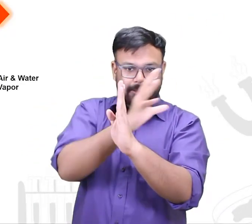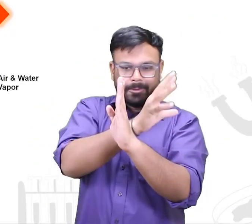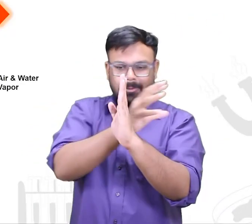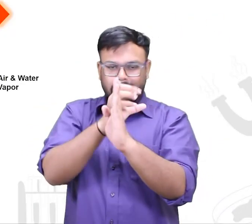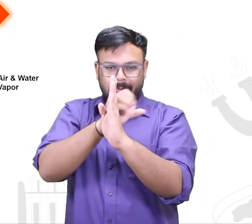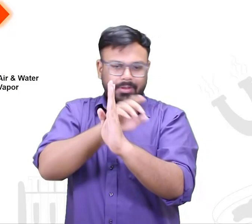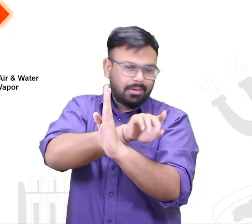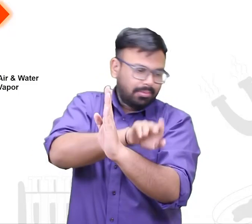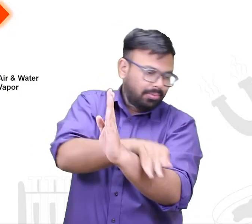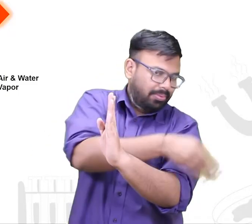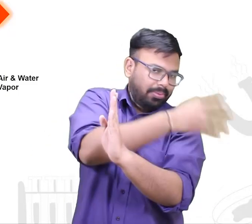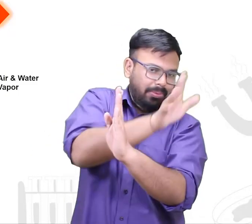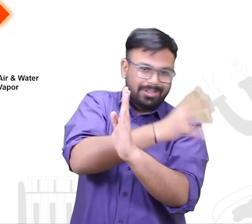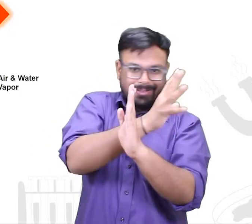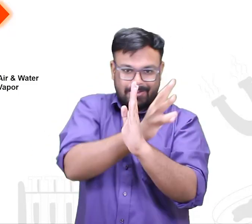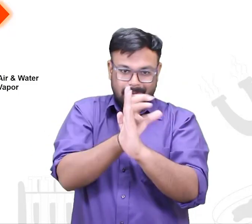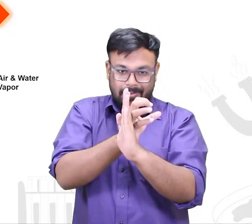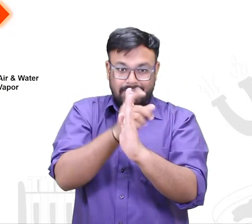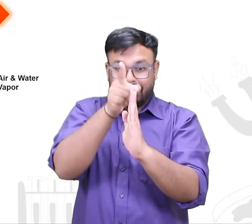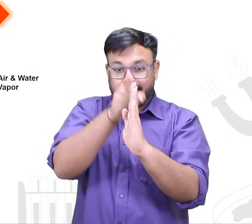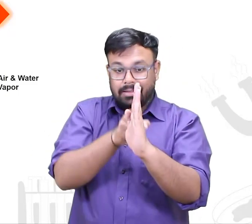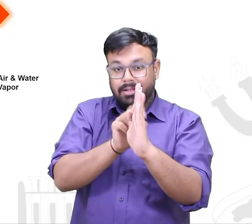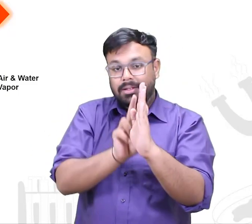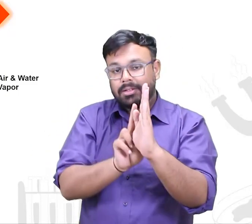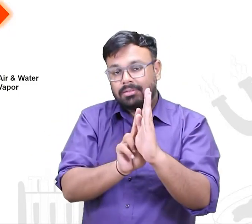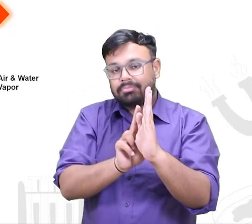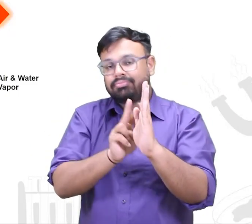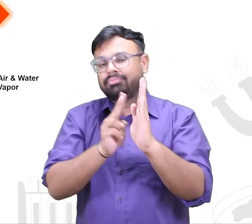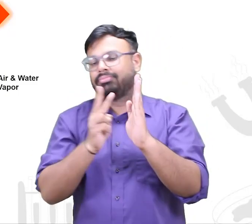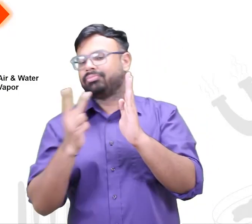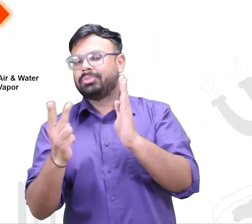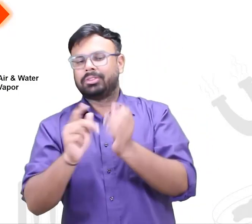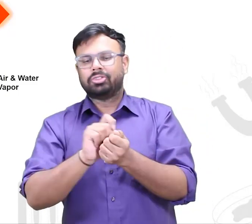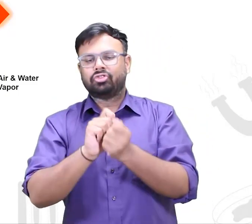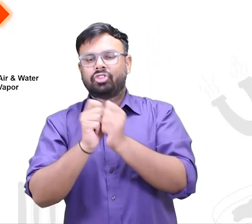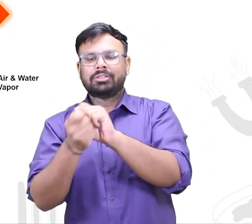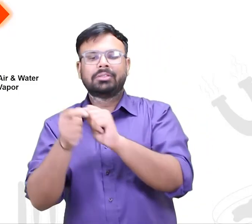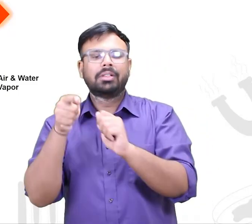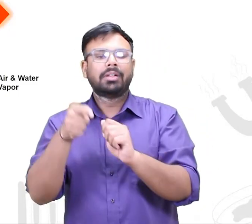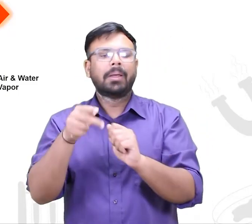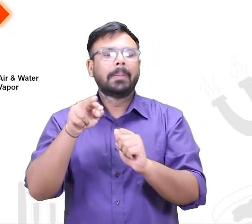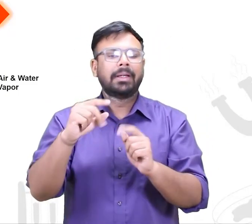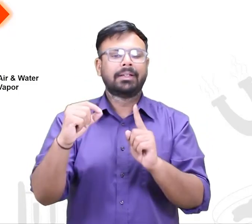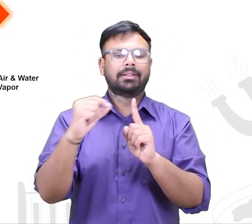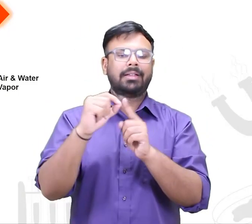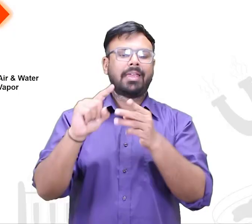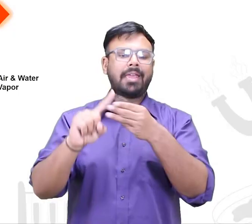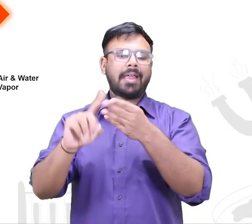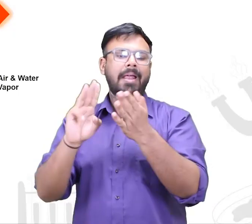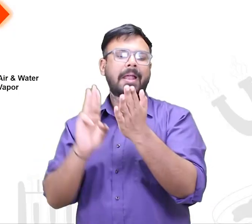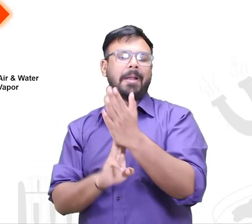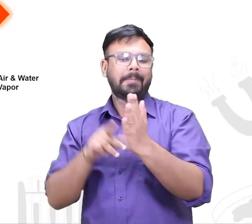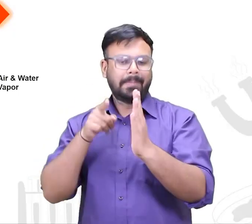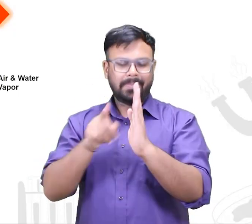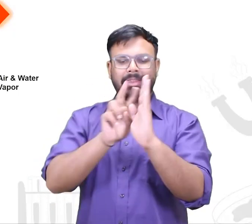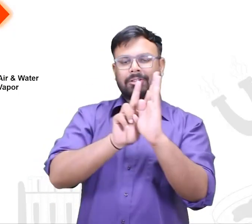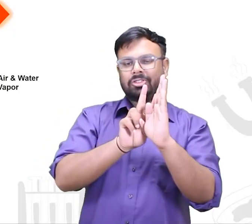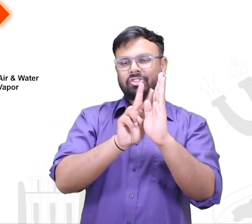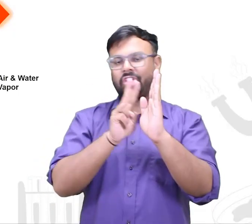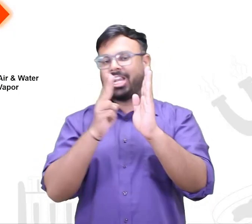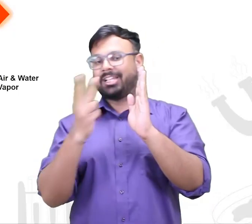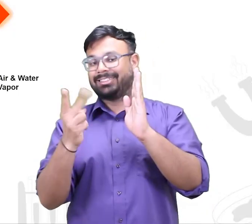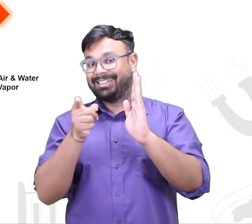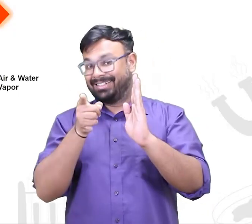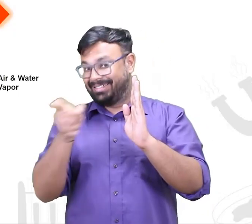cell, a catalyst at the anode separates hydrogen molecules into protons and electrons, which take different paths to